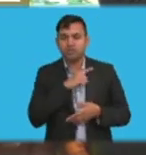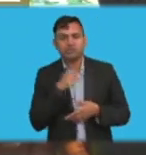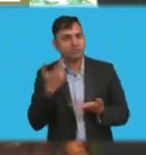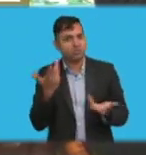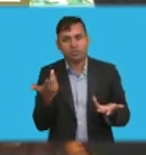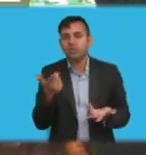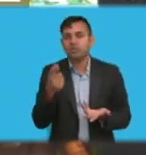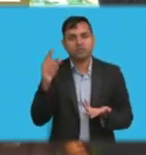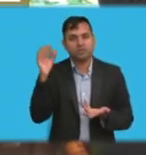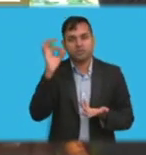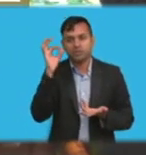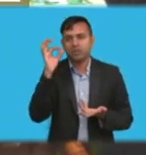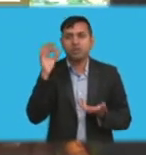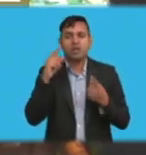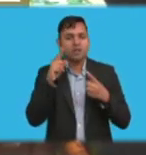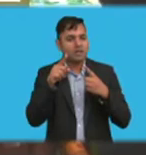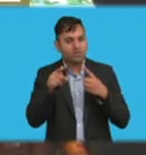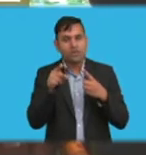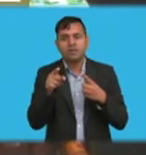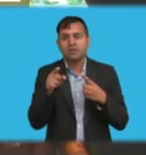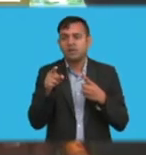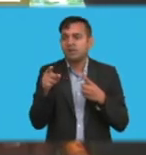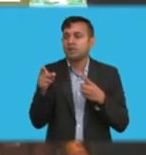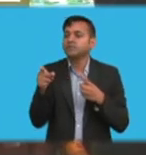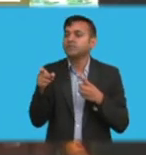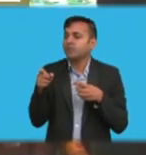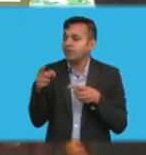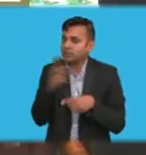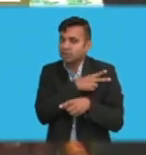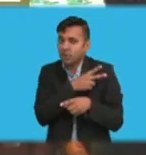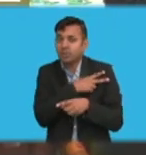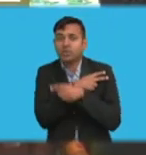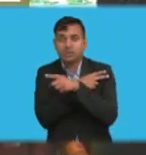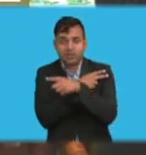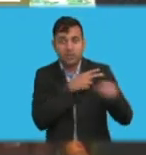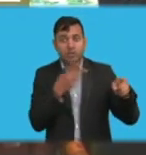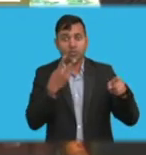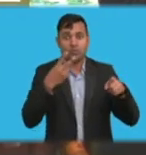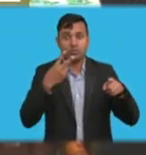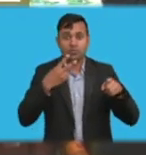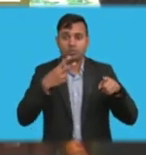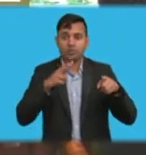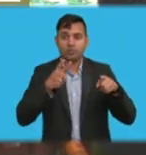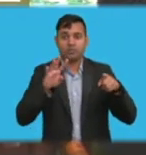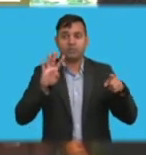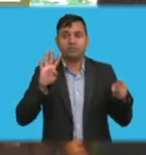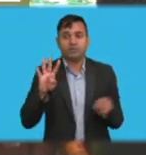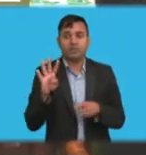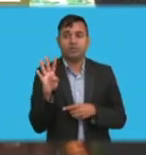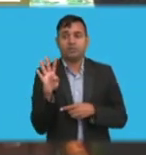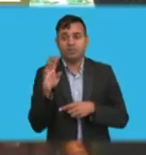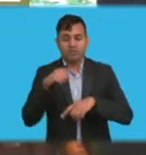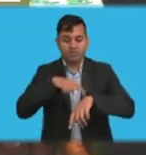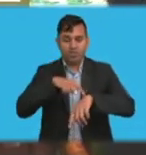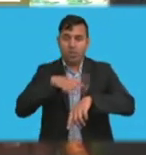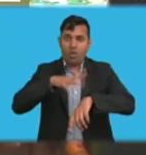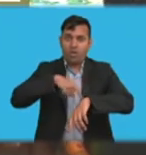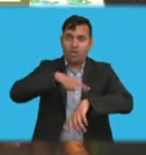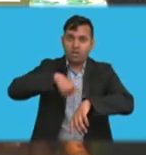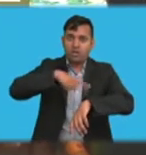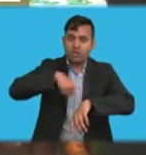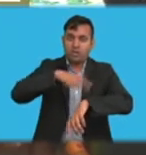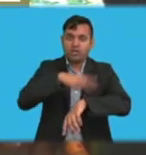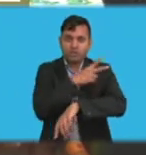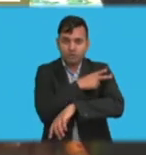person 24/7 sitting beside each of the floodgates. There's hundreds of floodgates we have in Fiji. So that is